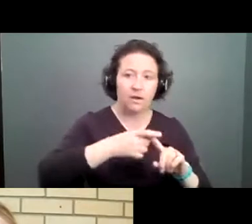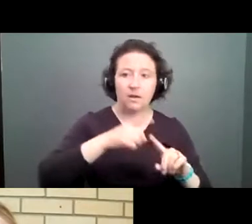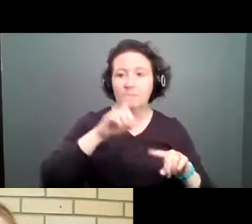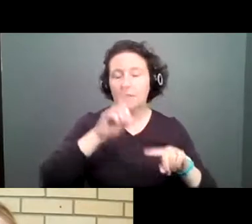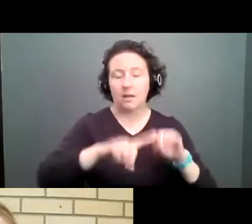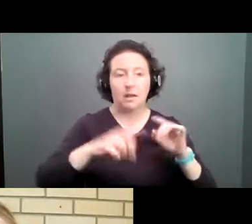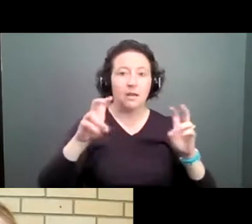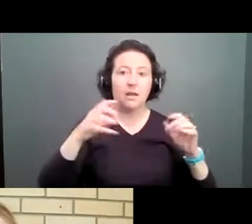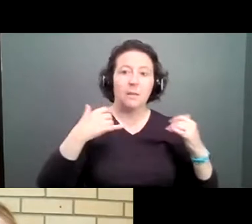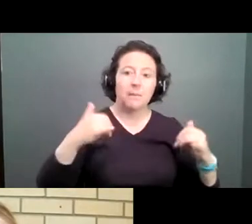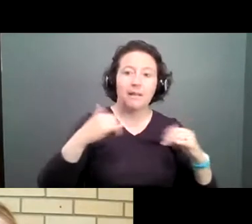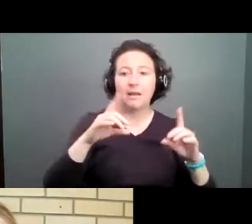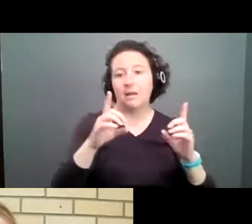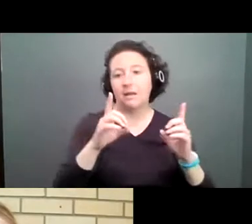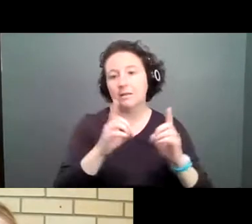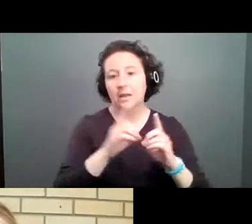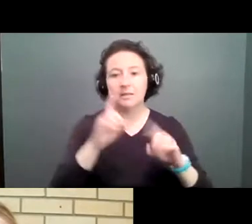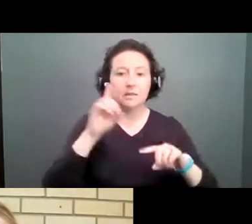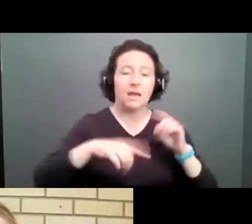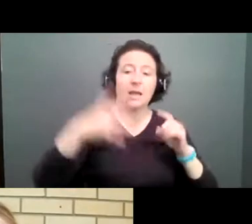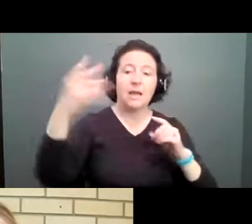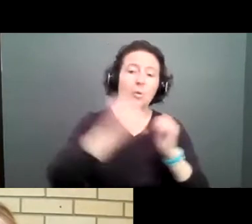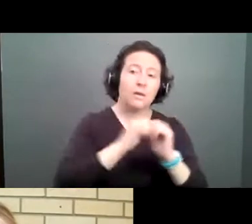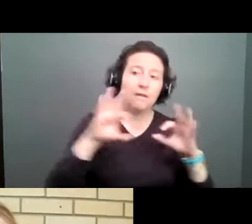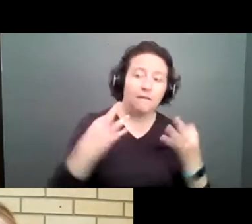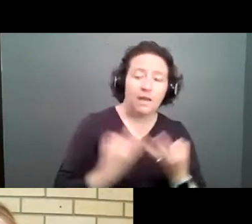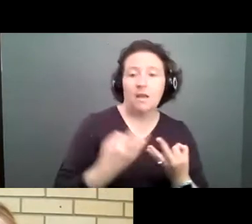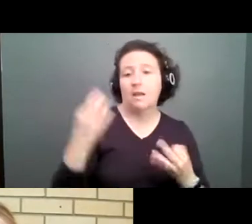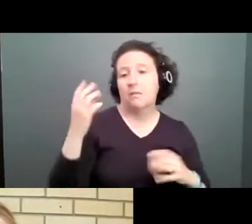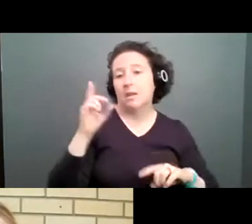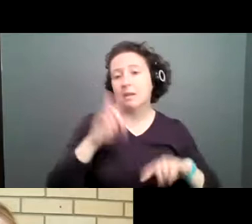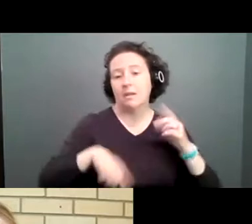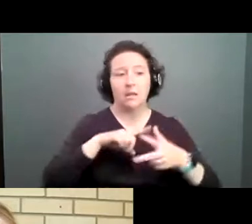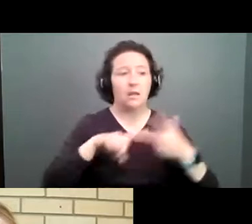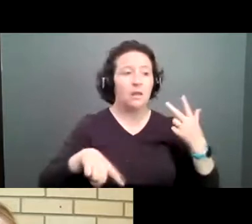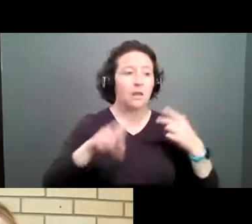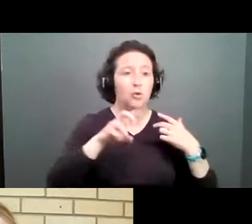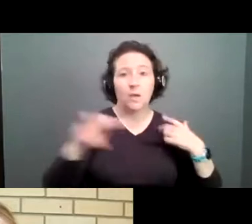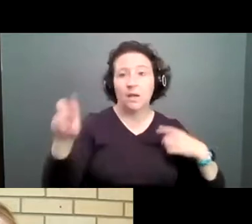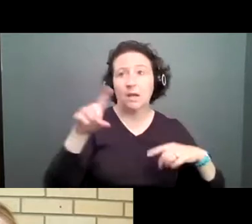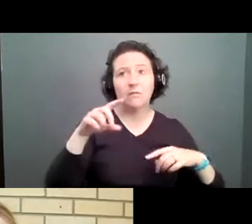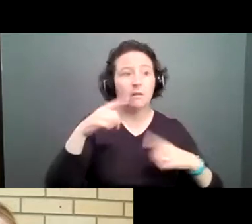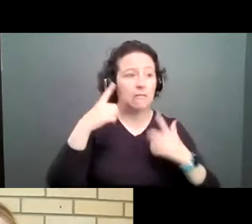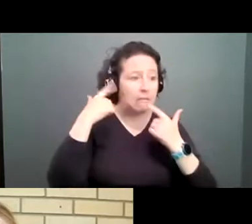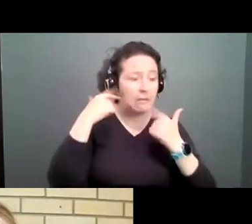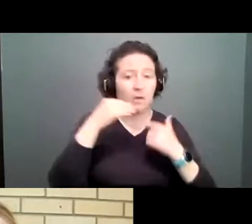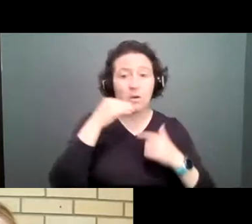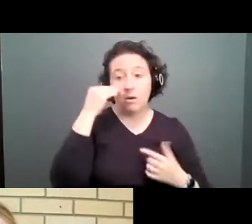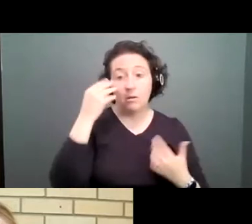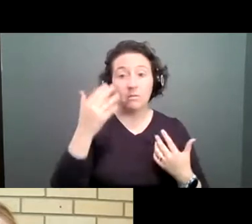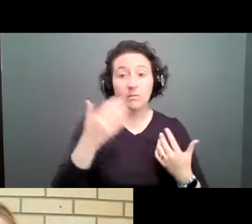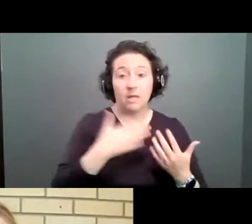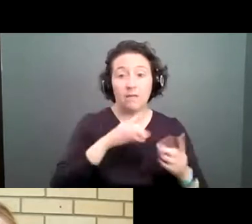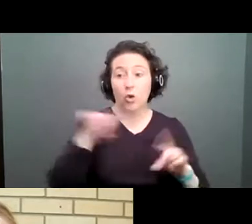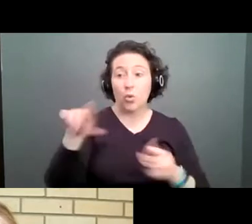like in the past, not being able to meet extended family, not being able to travel, just being home. Even going to school doesn't